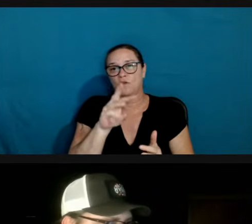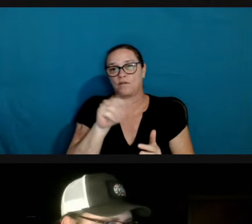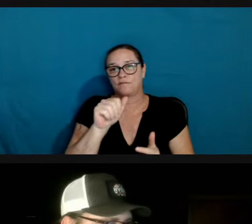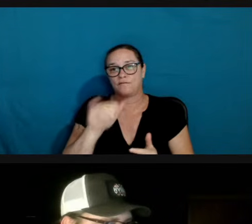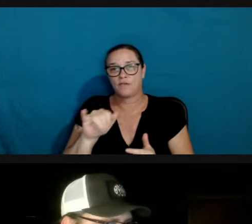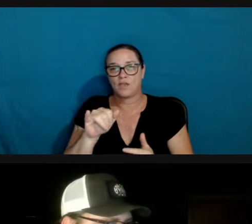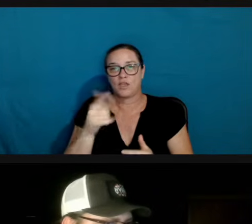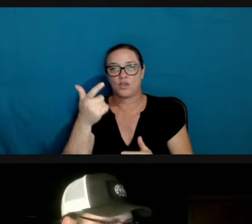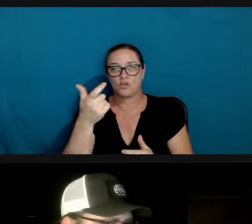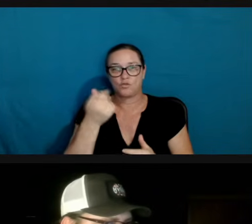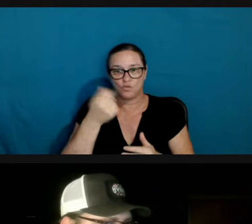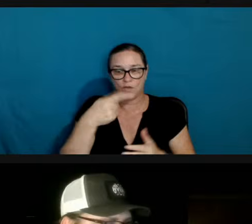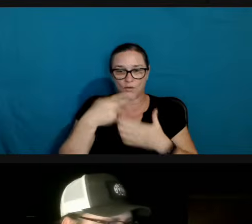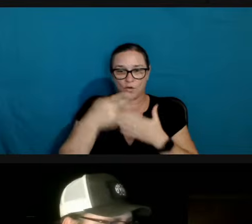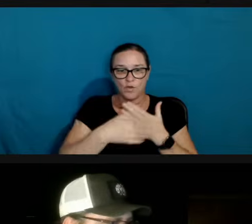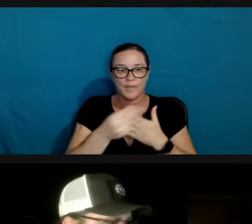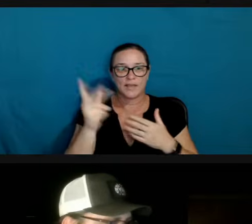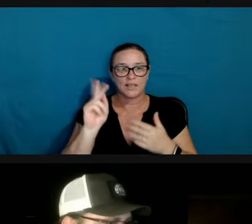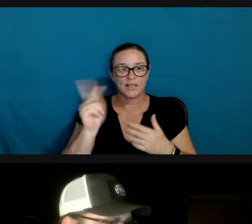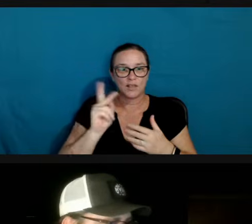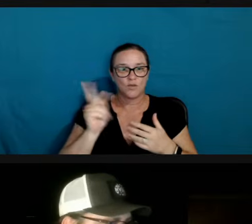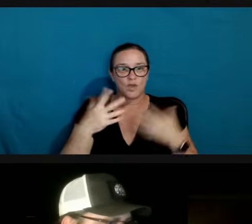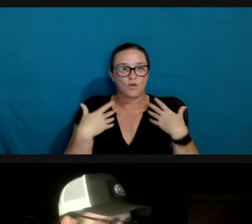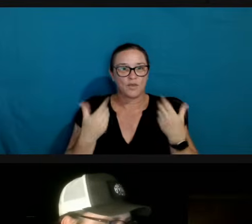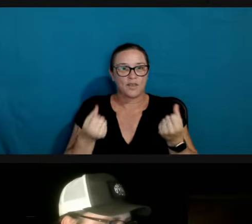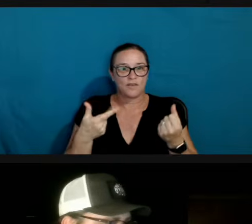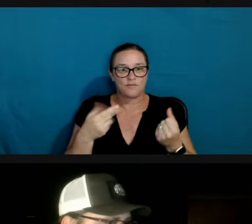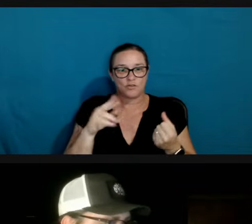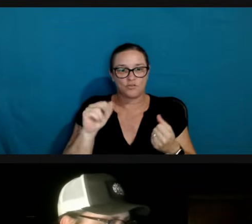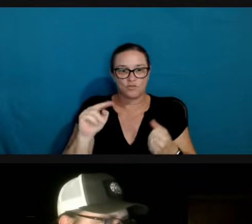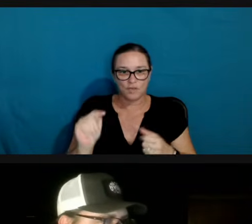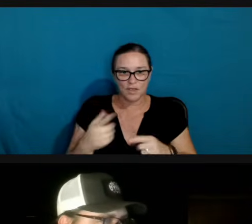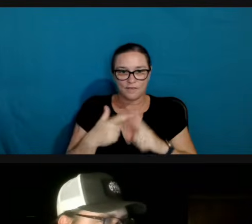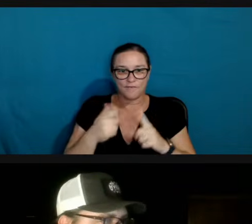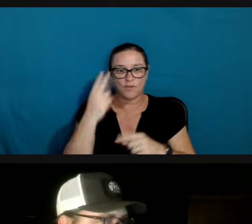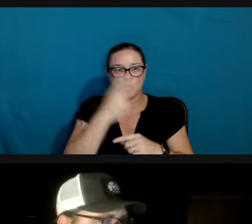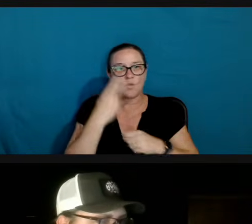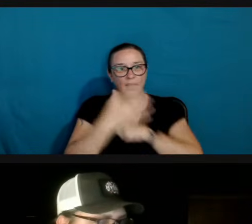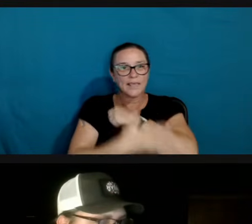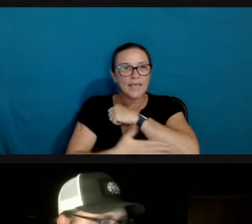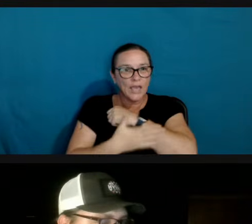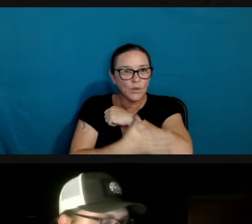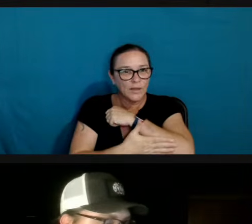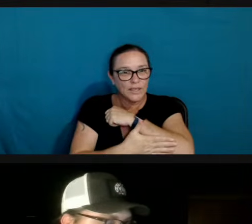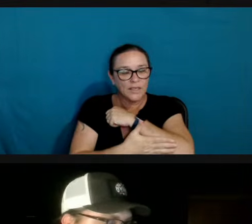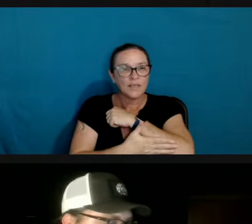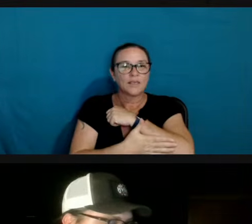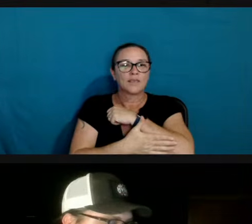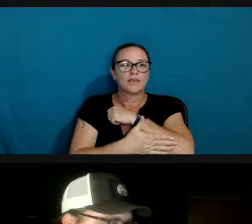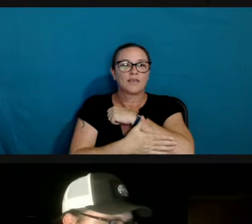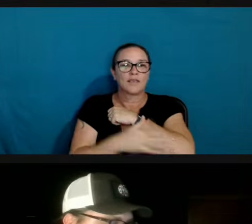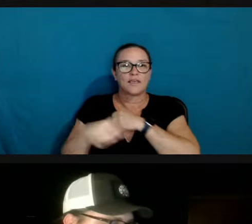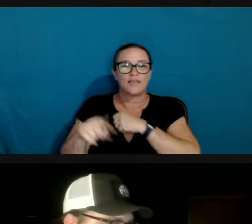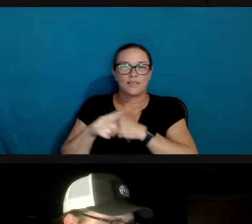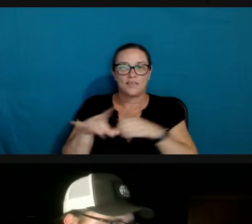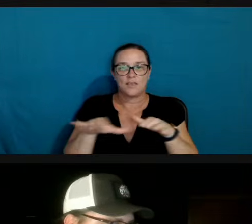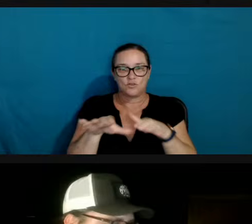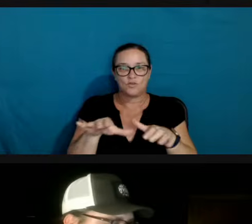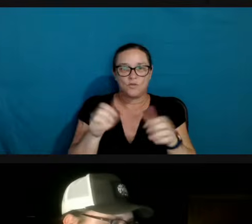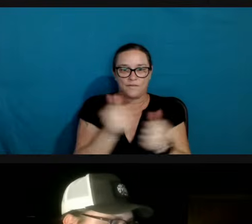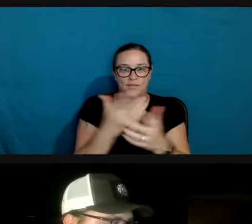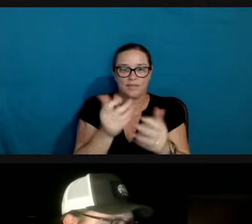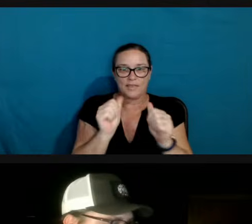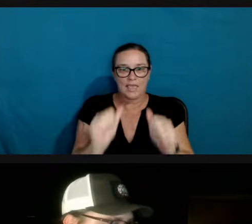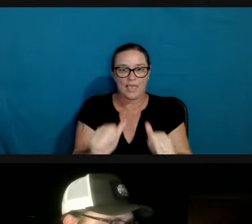as well as the Kīlauea recovery grants that the County of Hawaii have do to help support this program, as well as